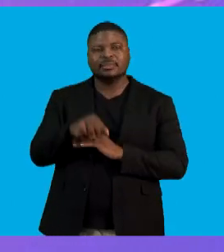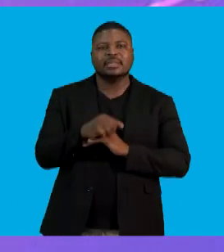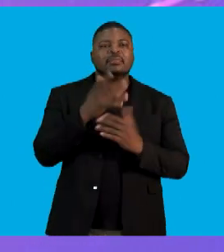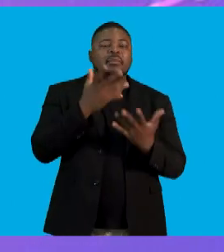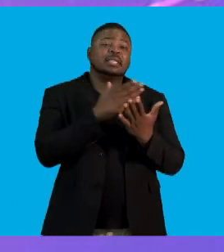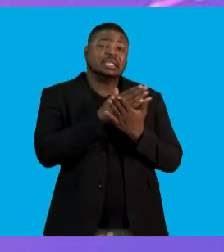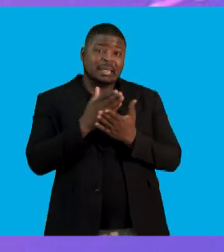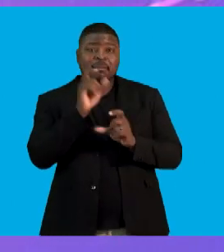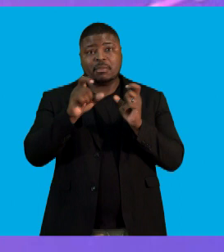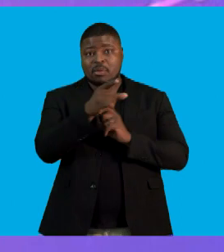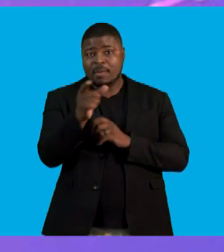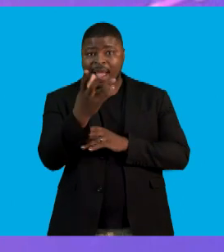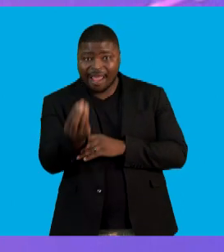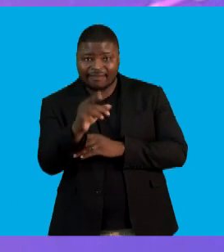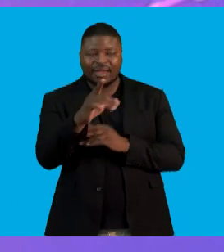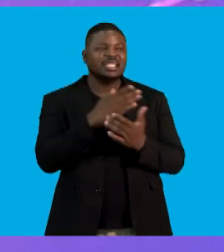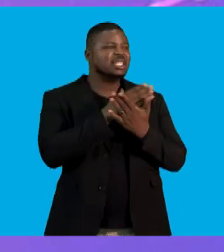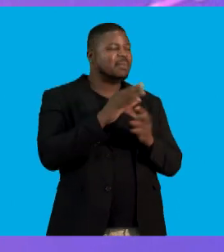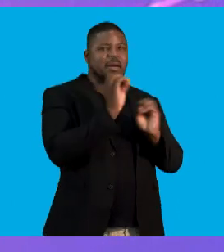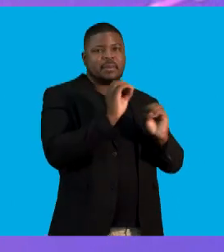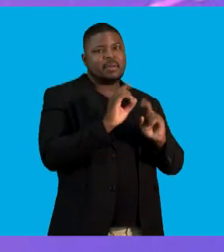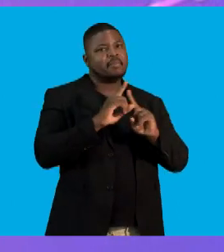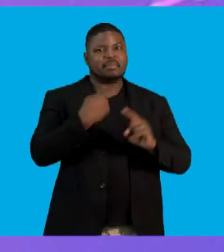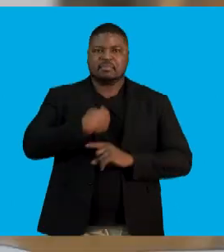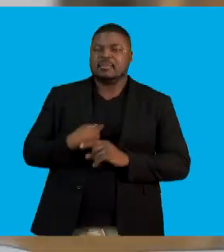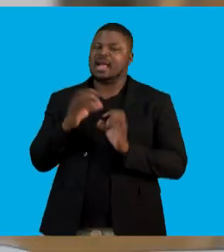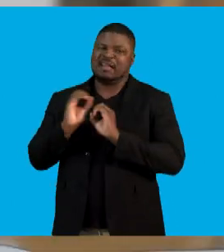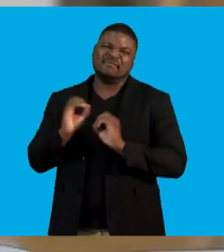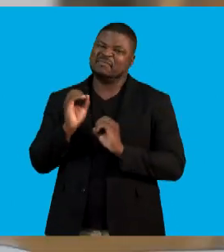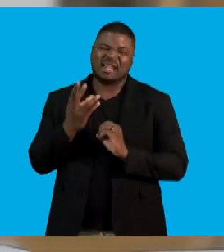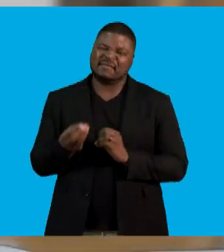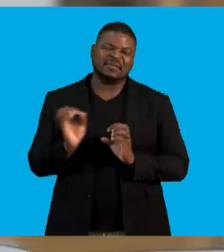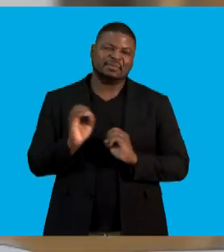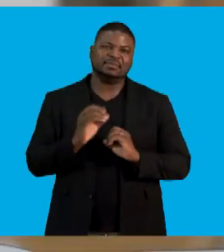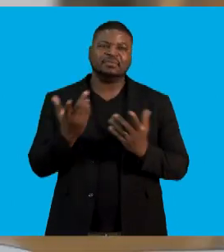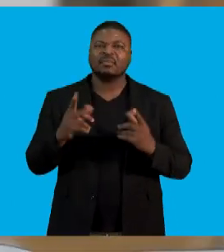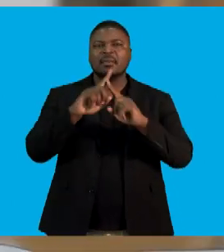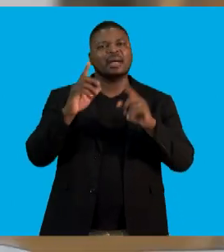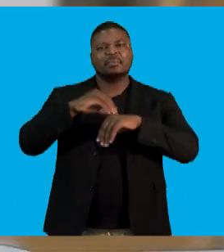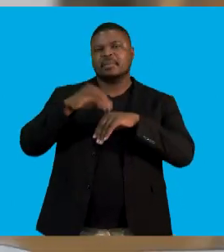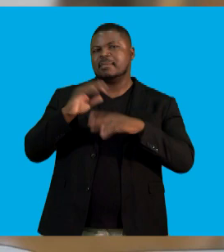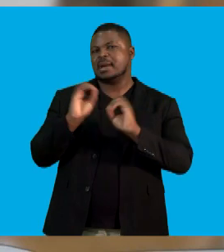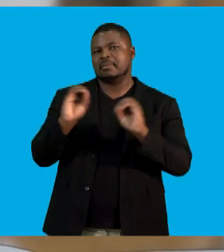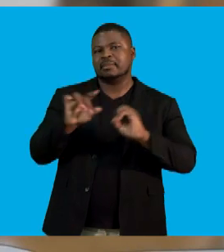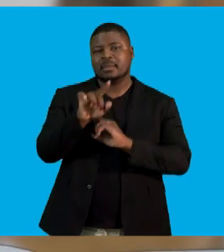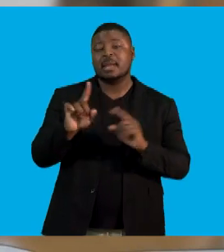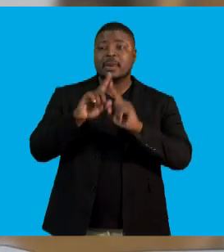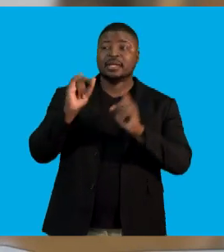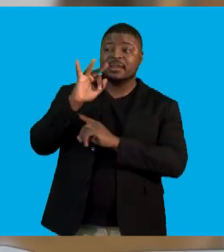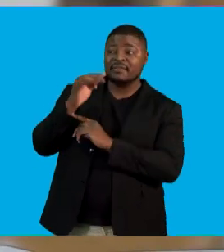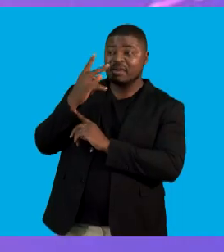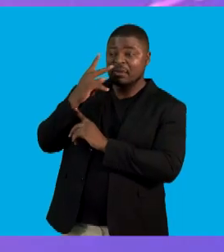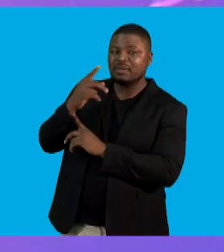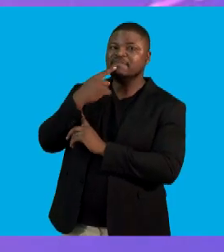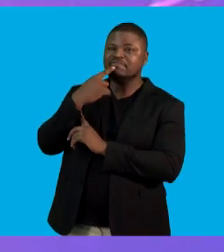of you might have social media sites, others of you might not. Personally, I don't have one, and it's nothing wrong with that. But if you look at the